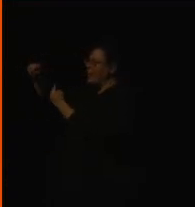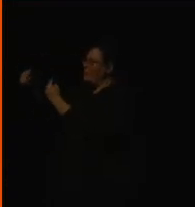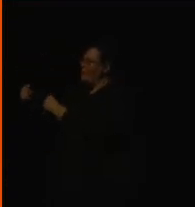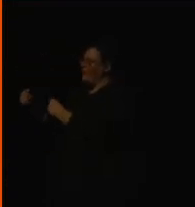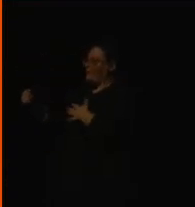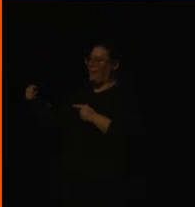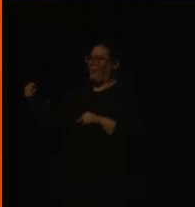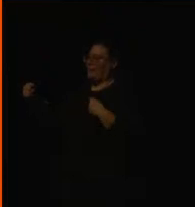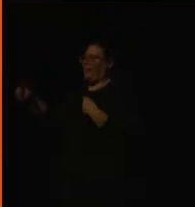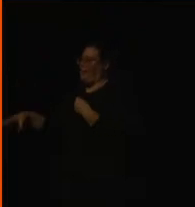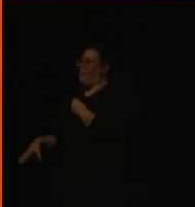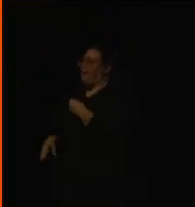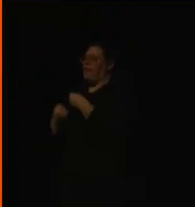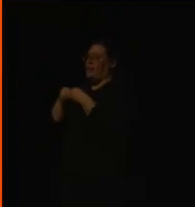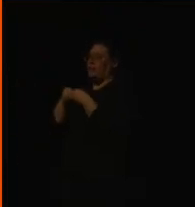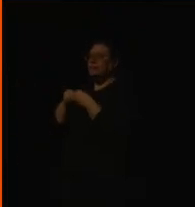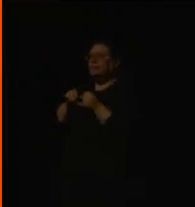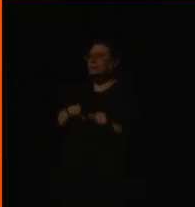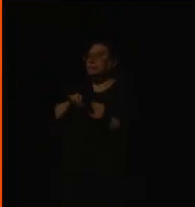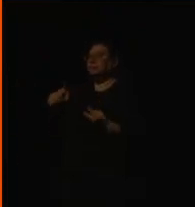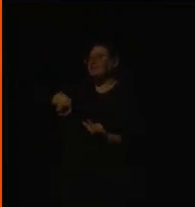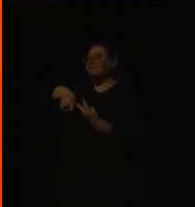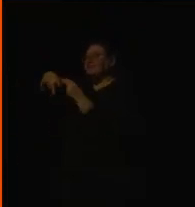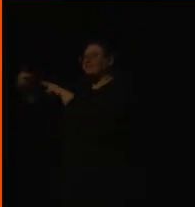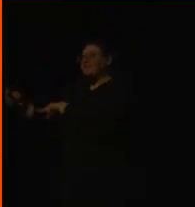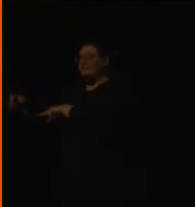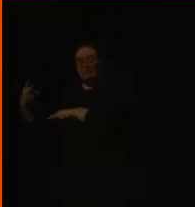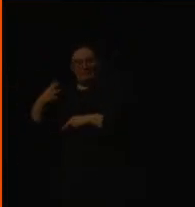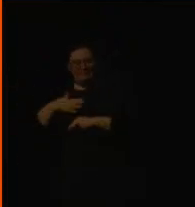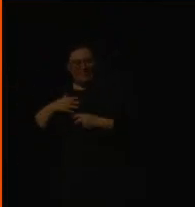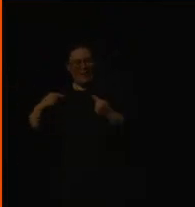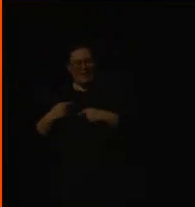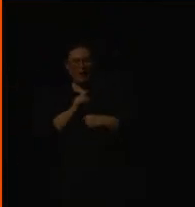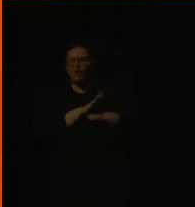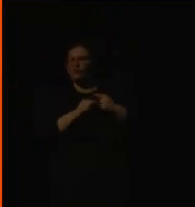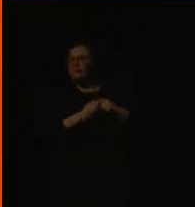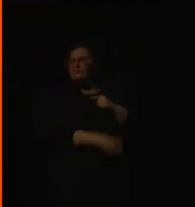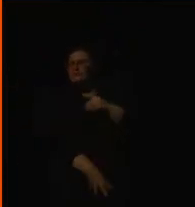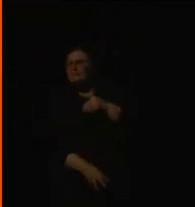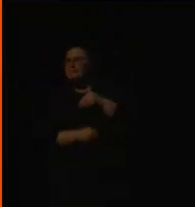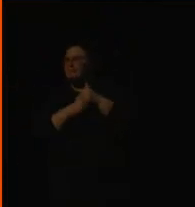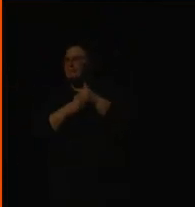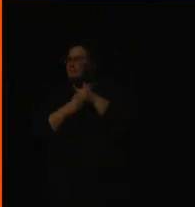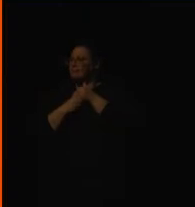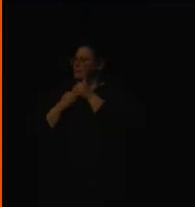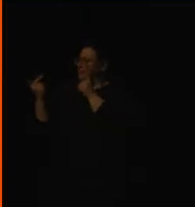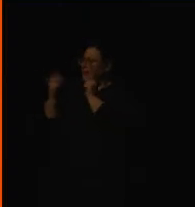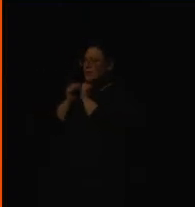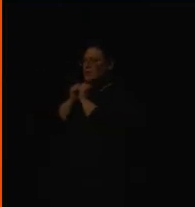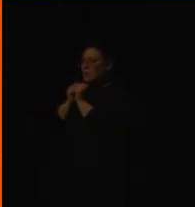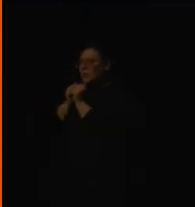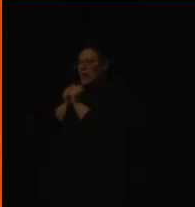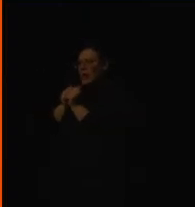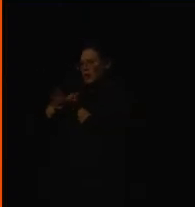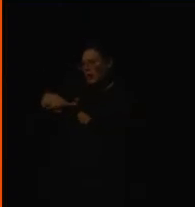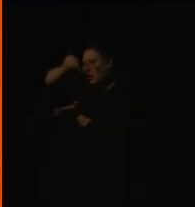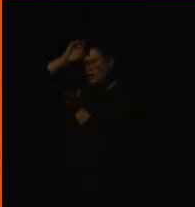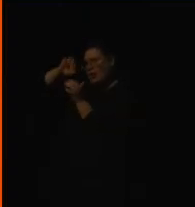own. And they took his pain and added it to their own. And then together, they learned to tell a new